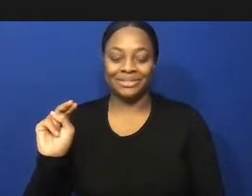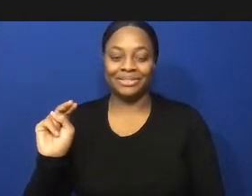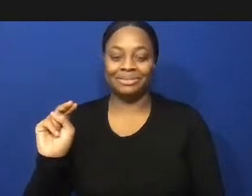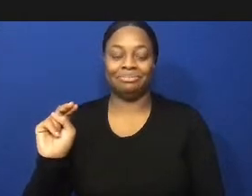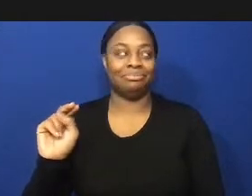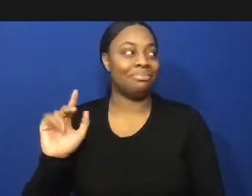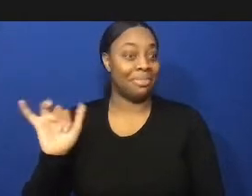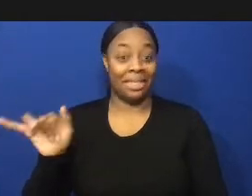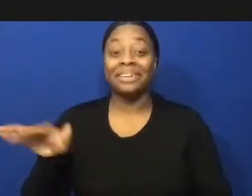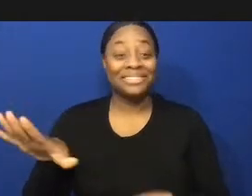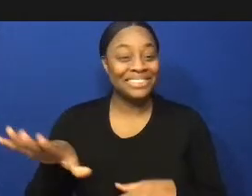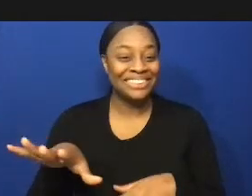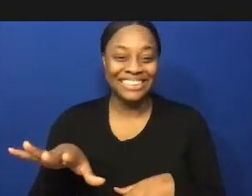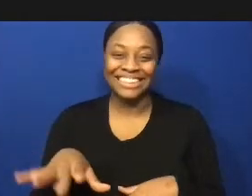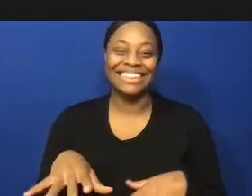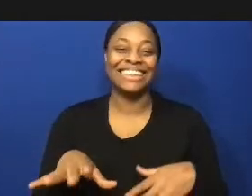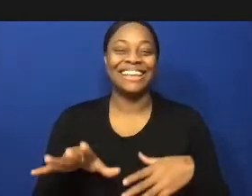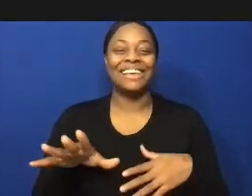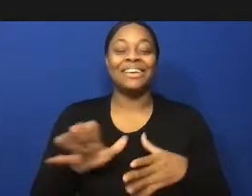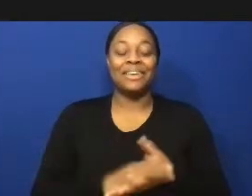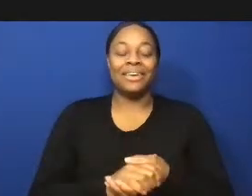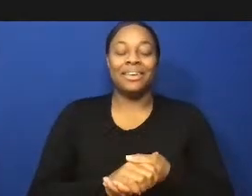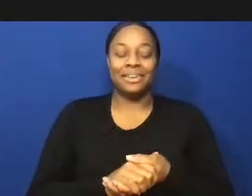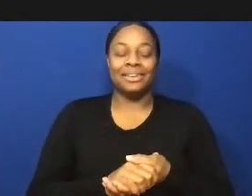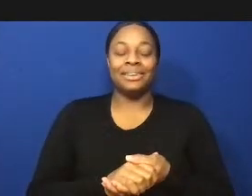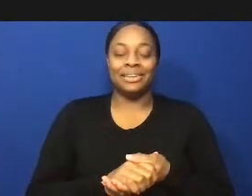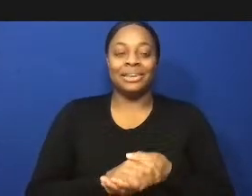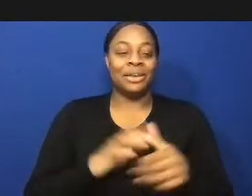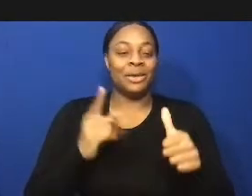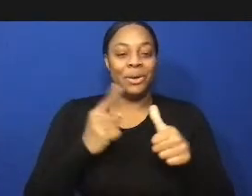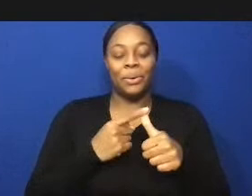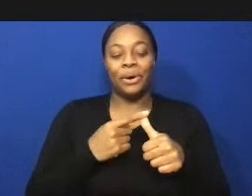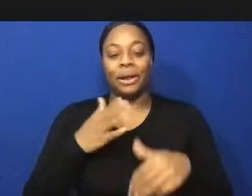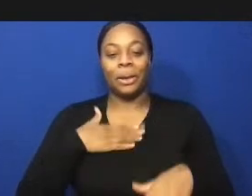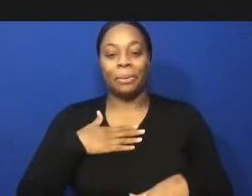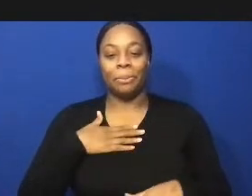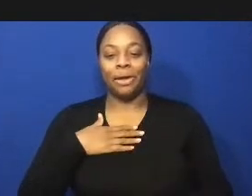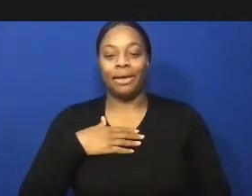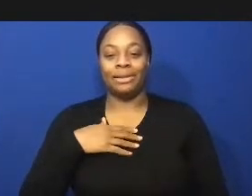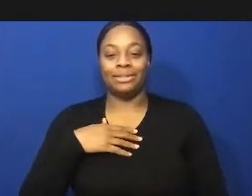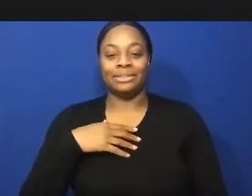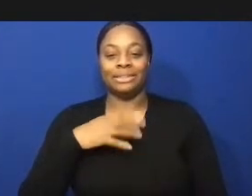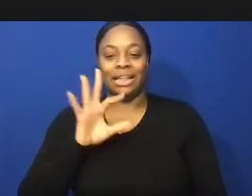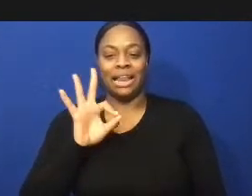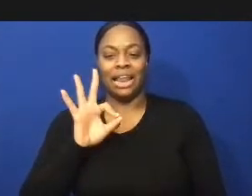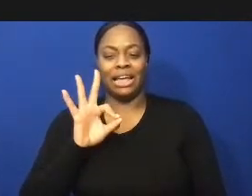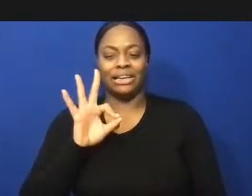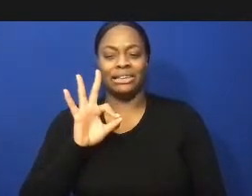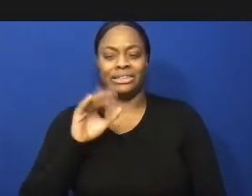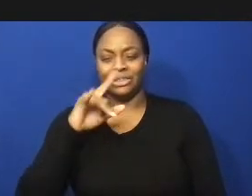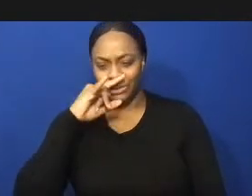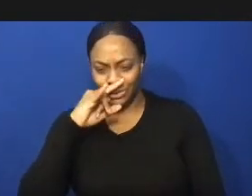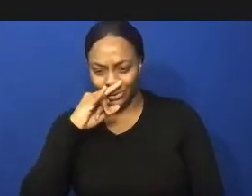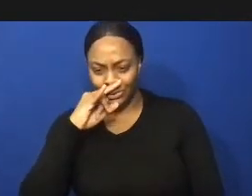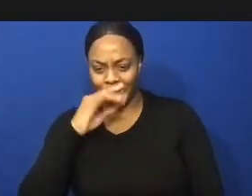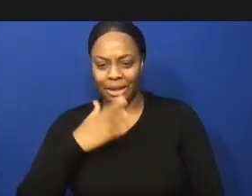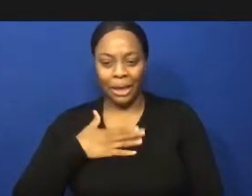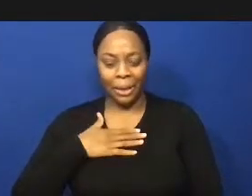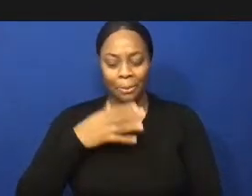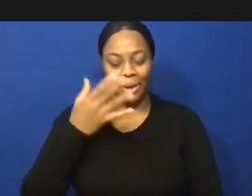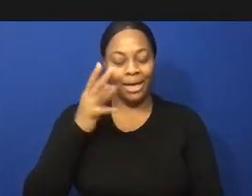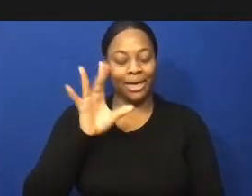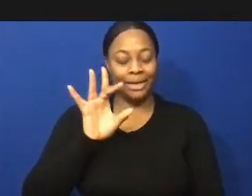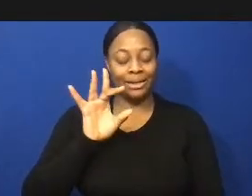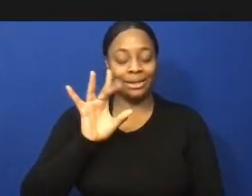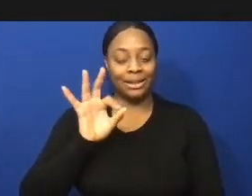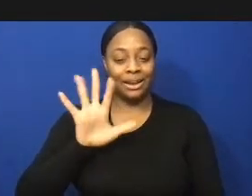granddaughter of Solomon Golson and Ruby Chapman, and one of nine children by Theophilus Warren and my